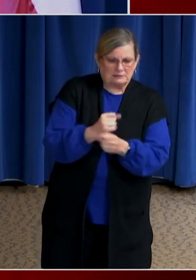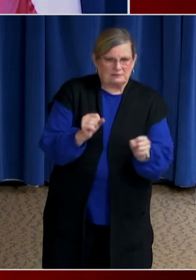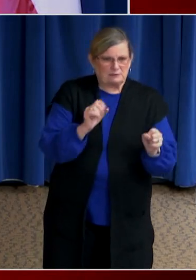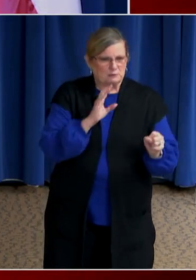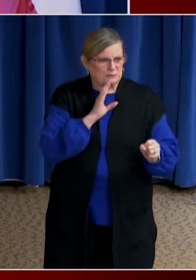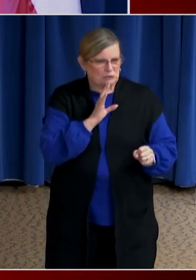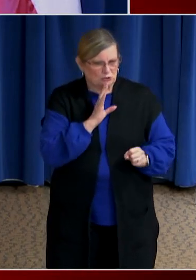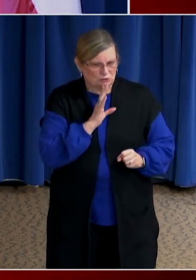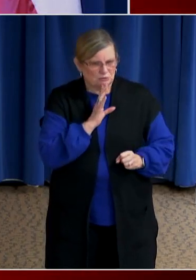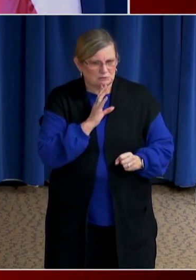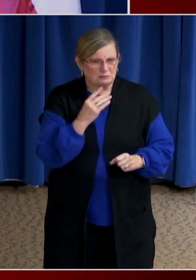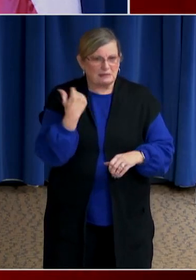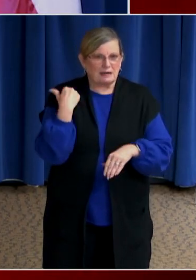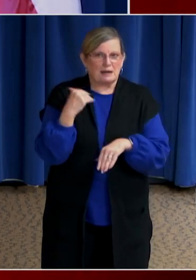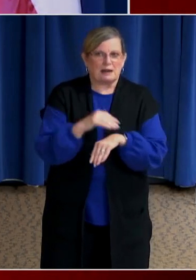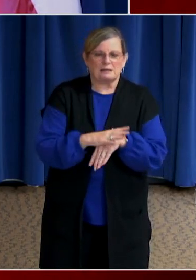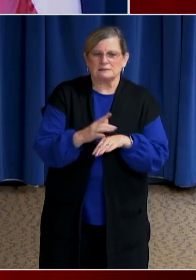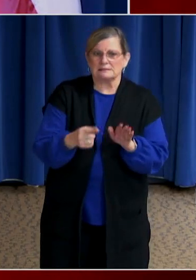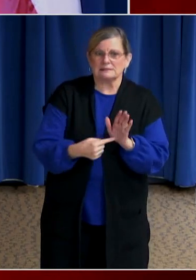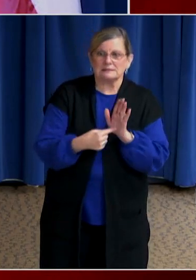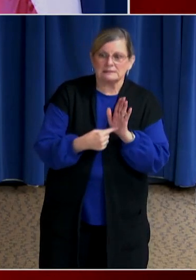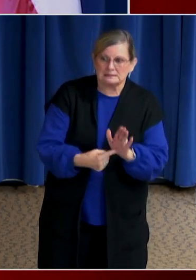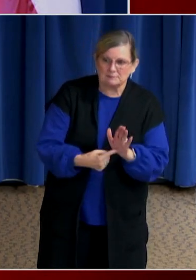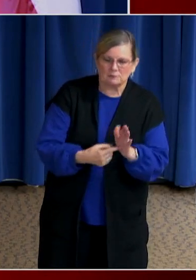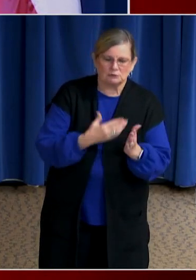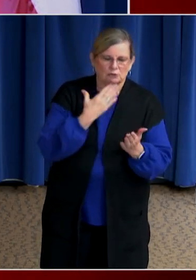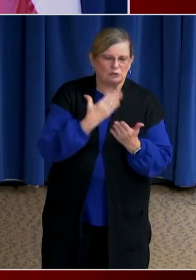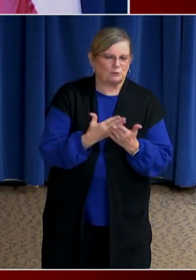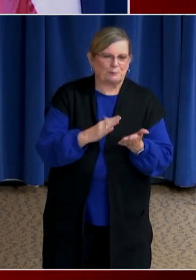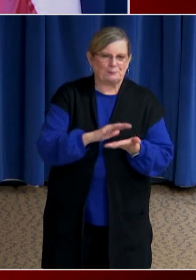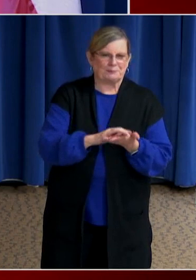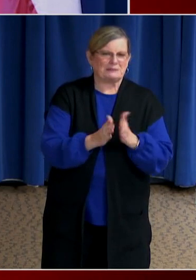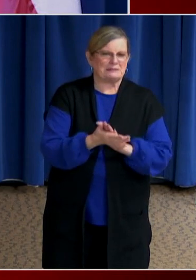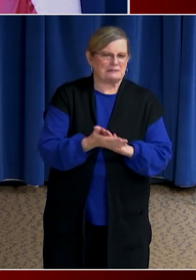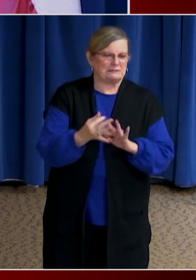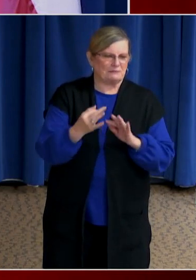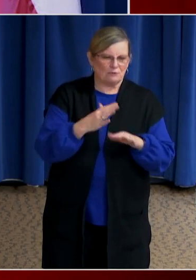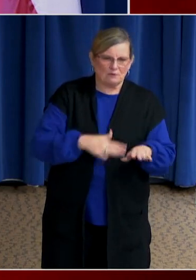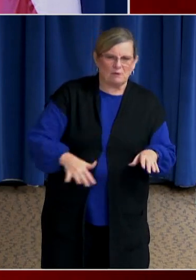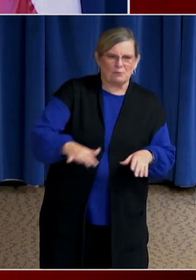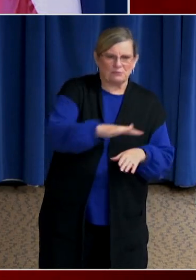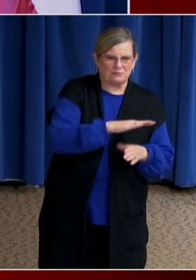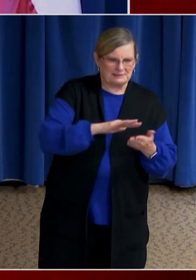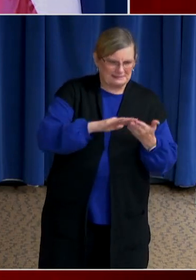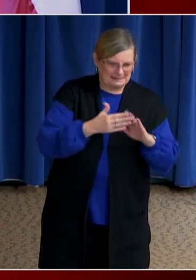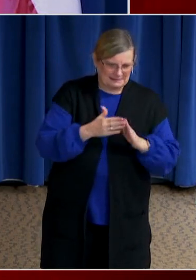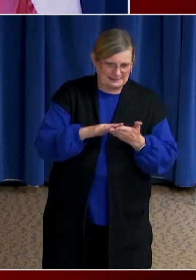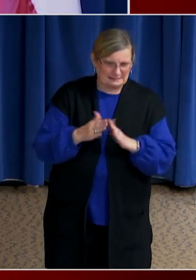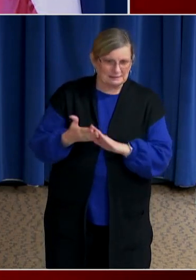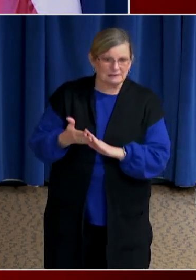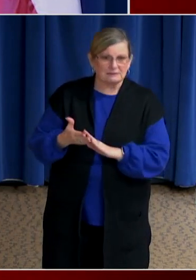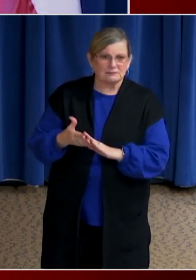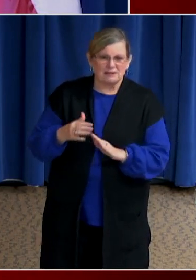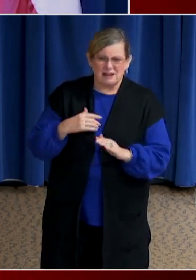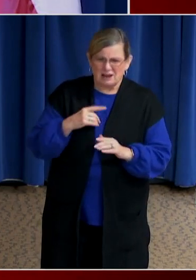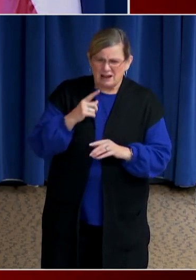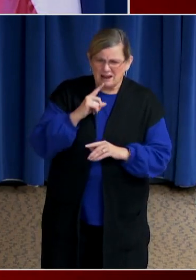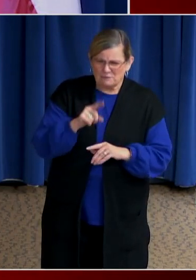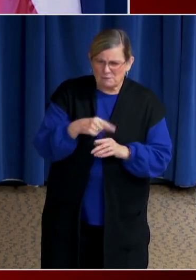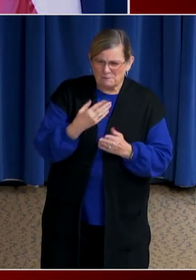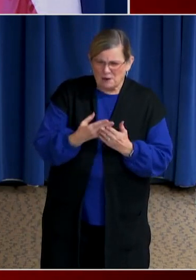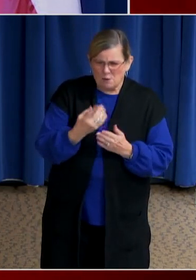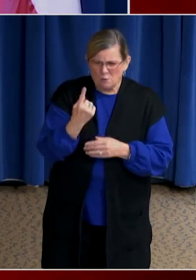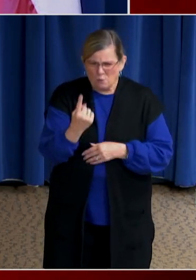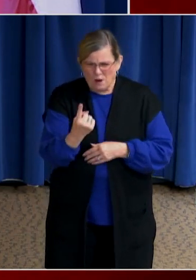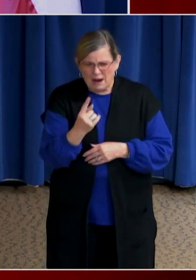very peaceful demonstration that, like I said, I'm very pleased about. I can talk a little bit about an incident that's had some attention